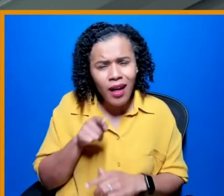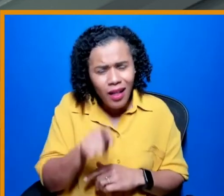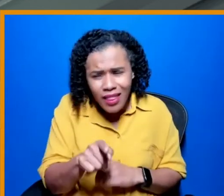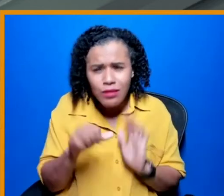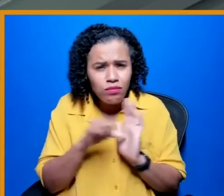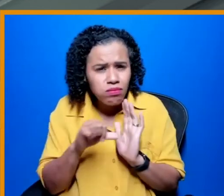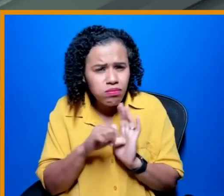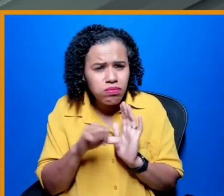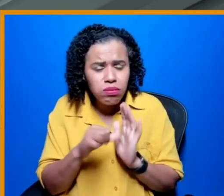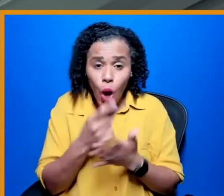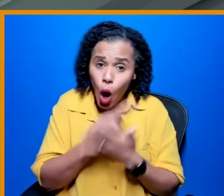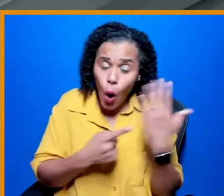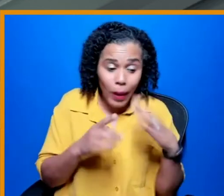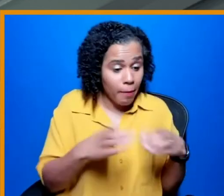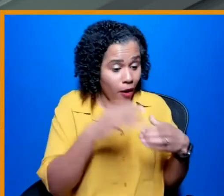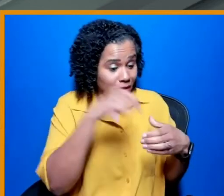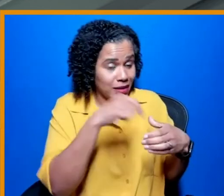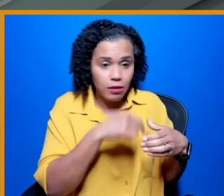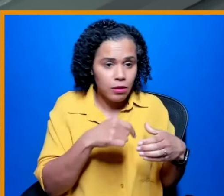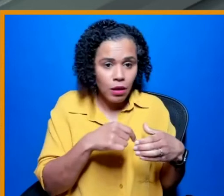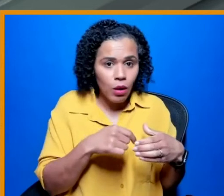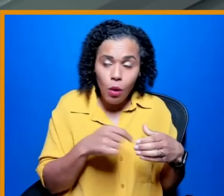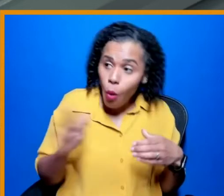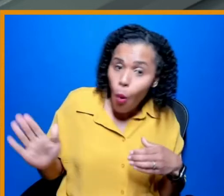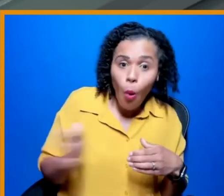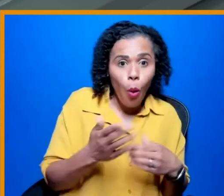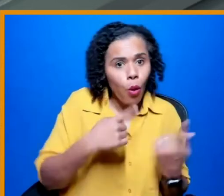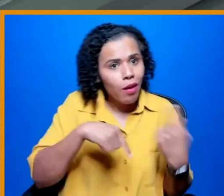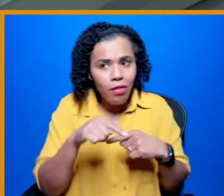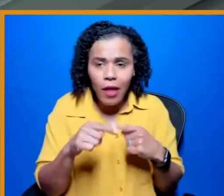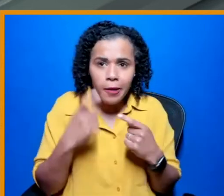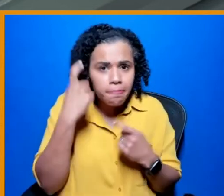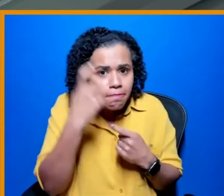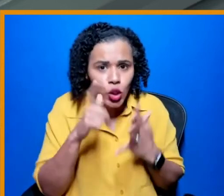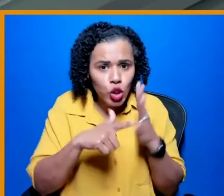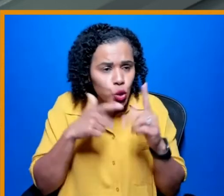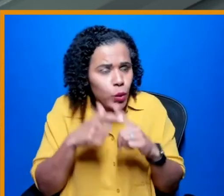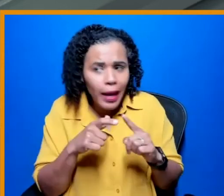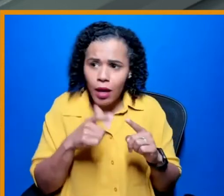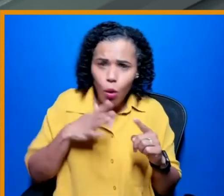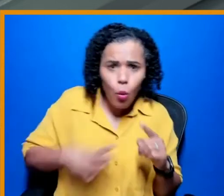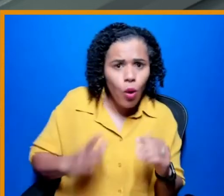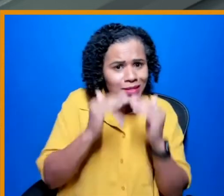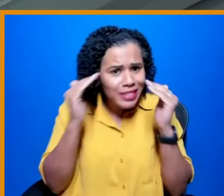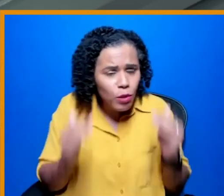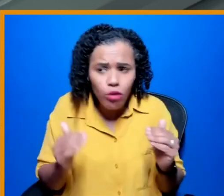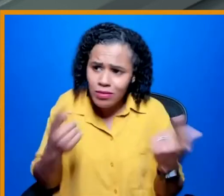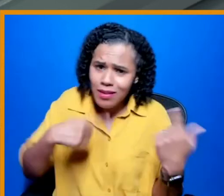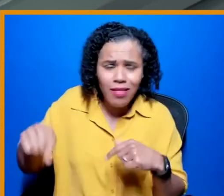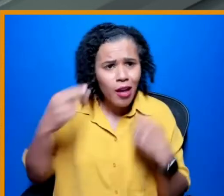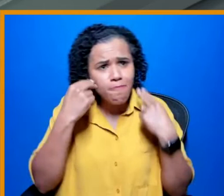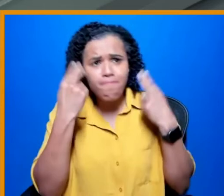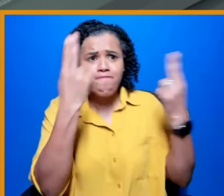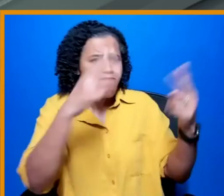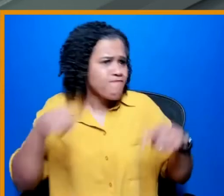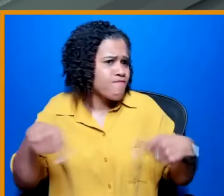all parties and none who care about the integrity of our democracy and its institutions are speaking out. Lord Evans, chair